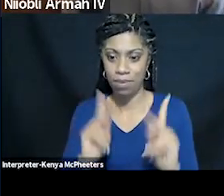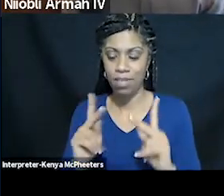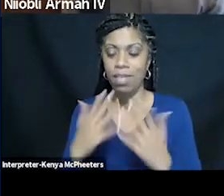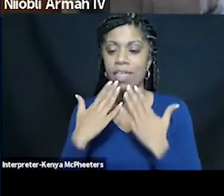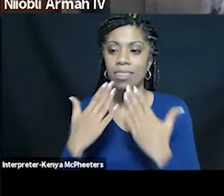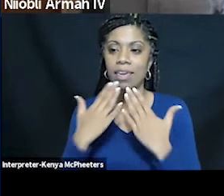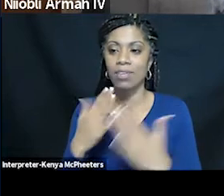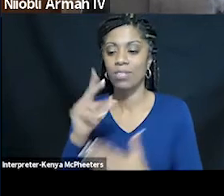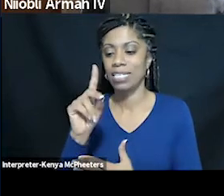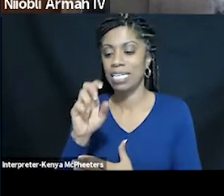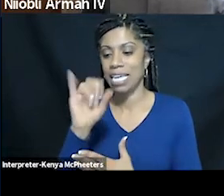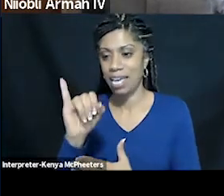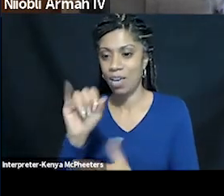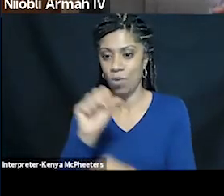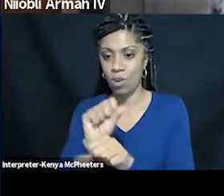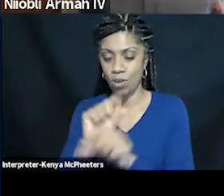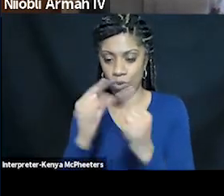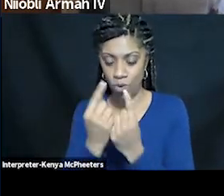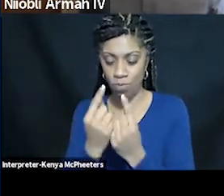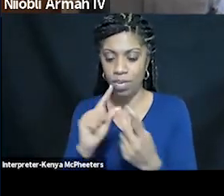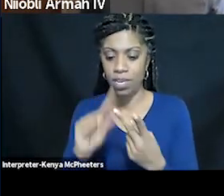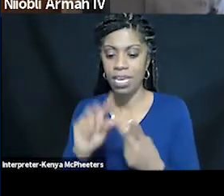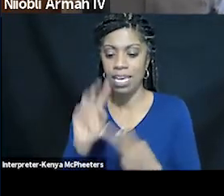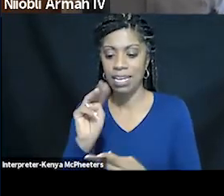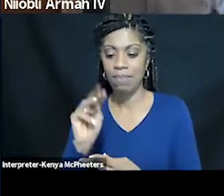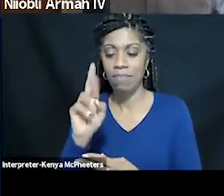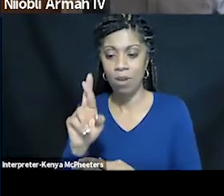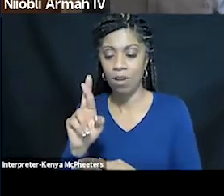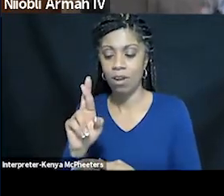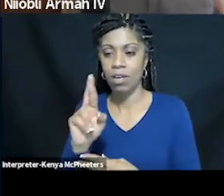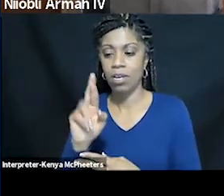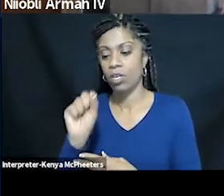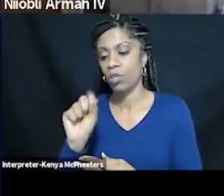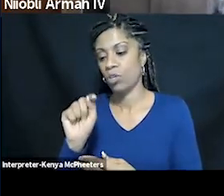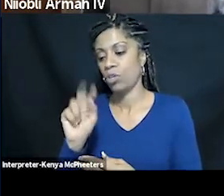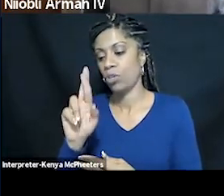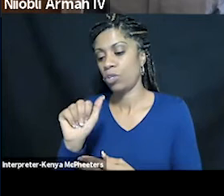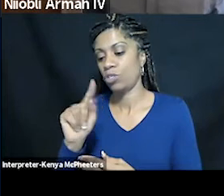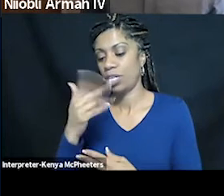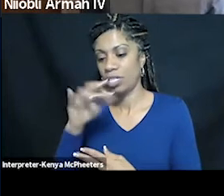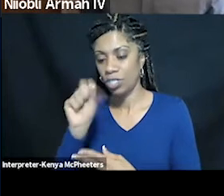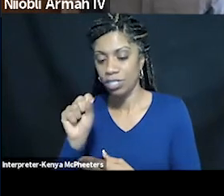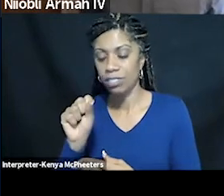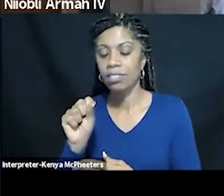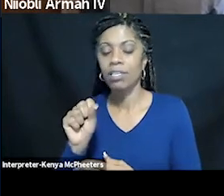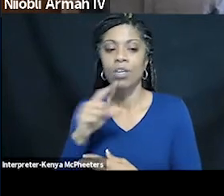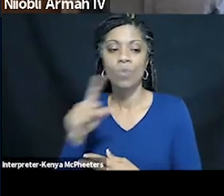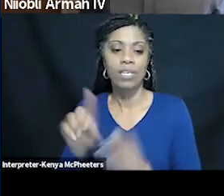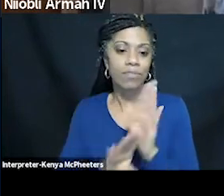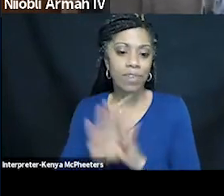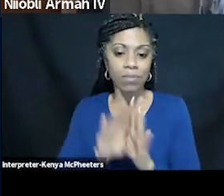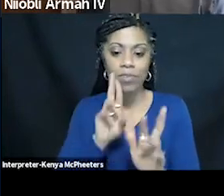group, M&R strategies, and We-Collab really worked together to think through the problem and develop the report and the content and the